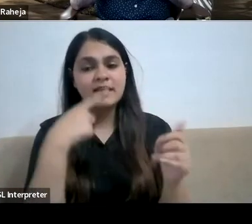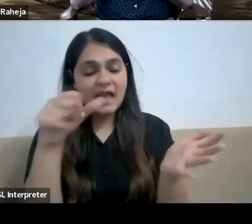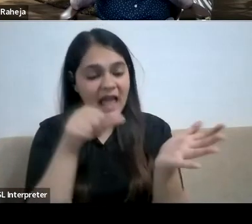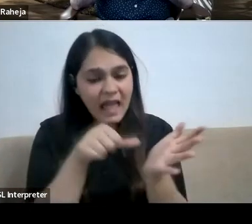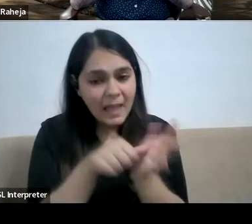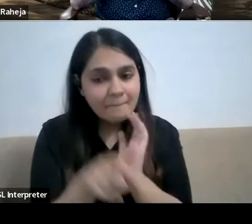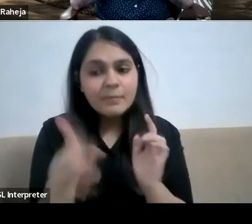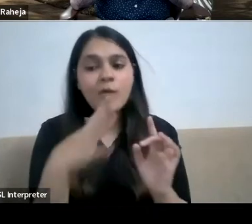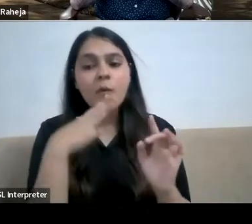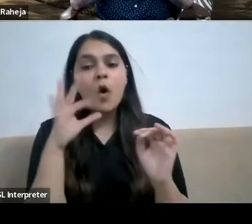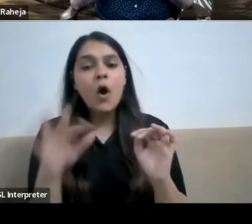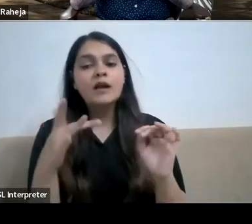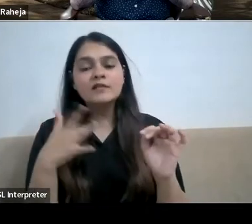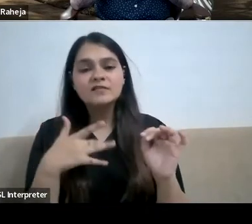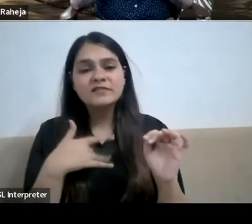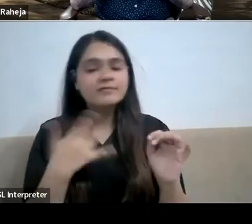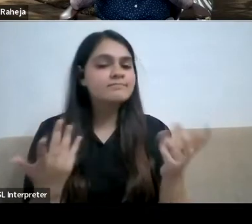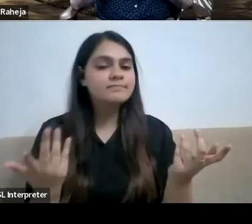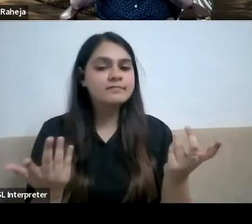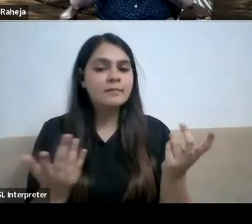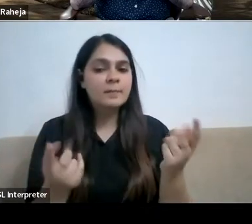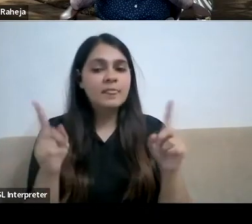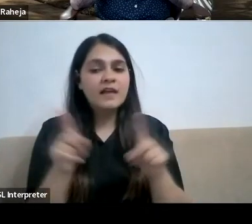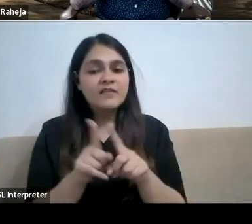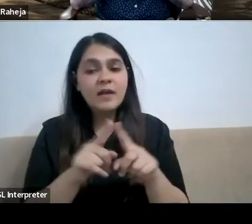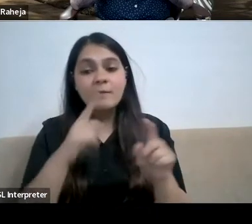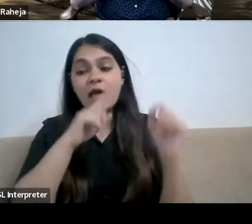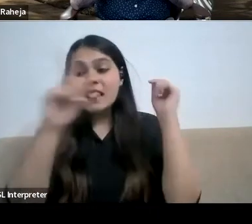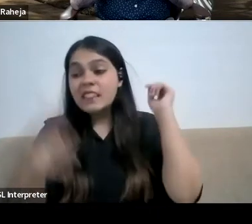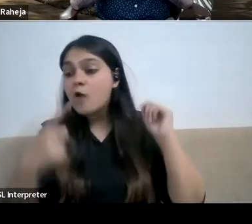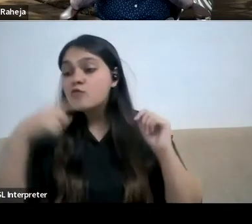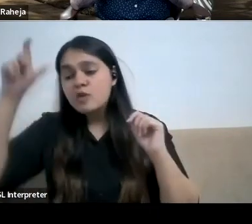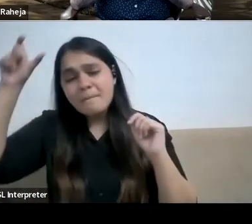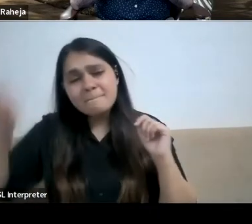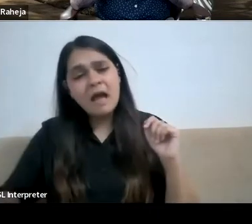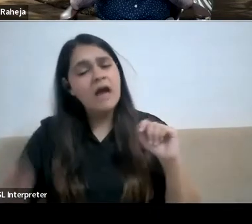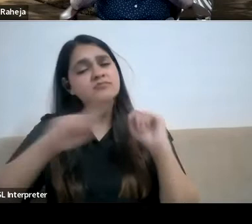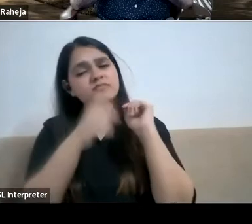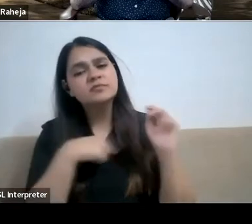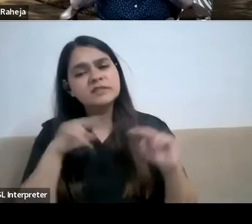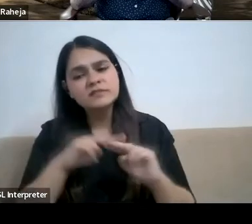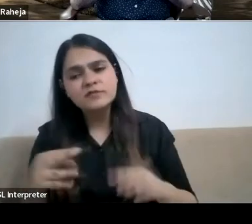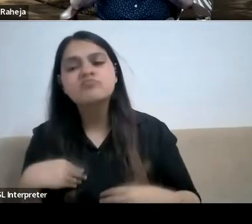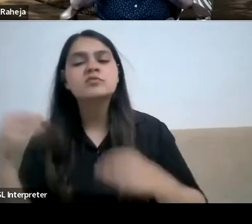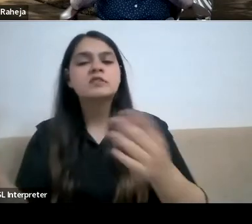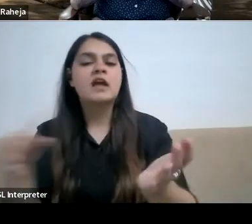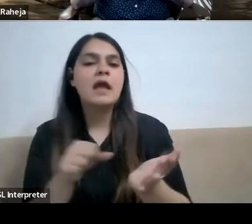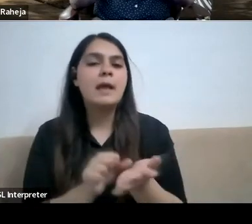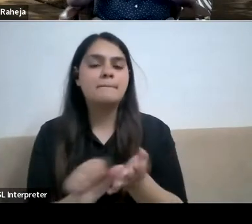it trickles down to that, last mile, right? Yeah. It's the people, it could